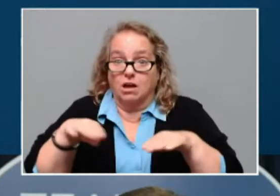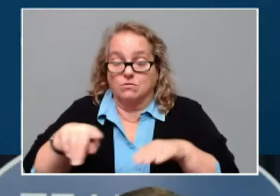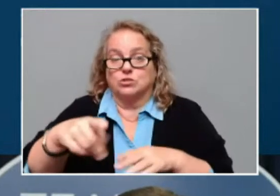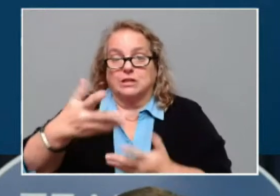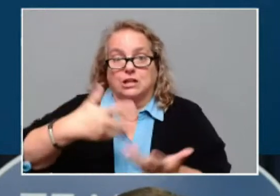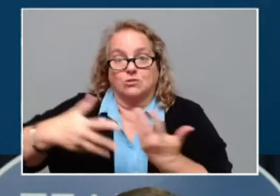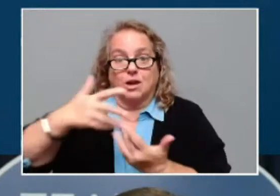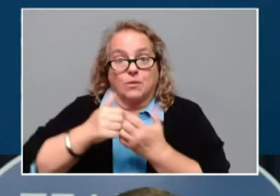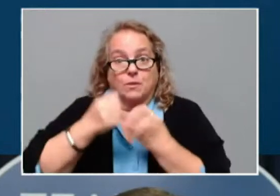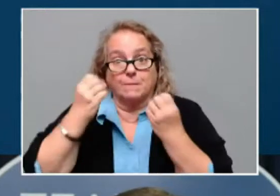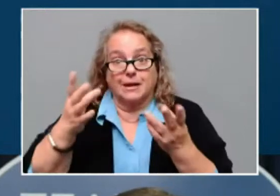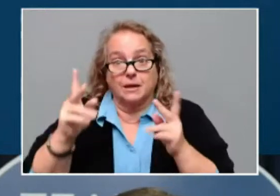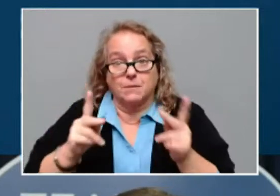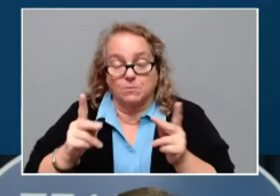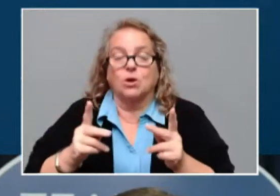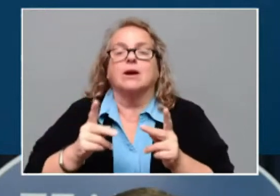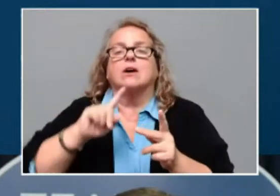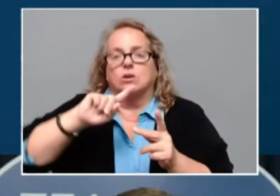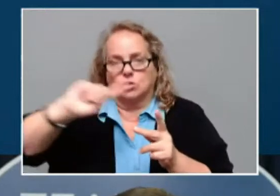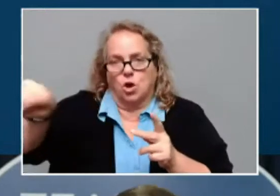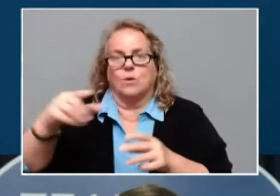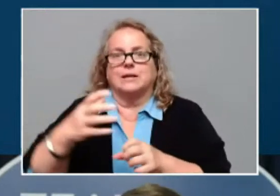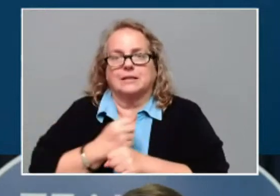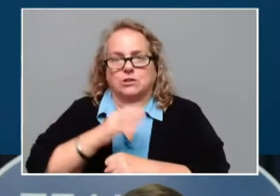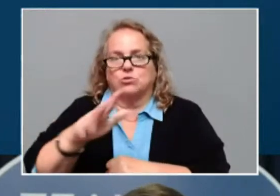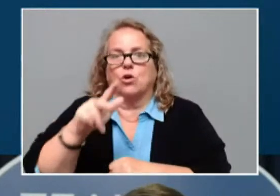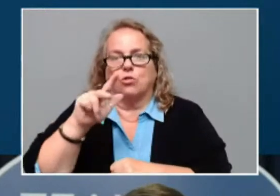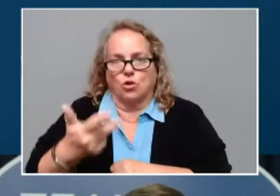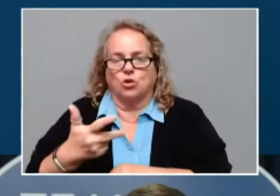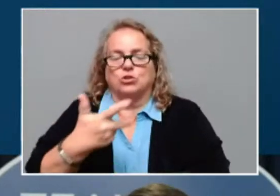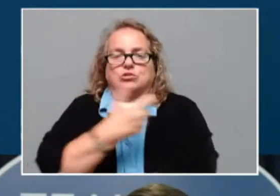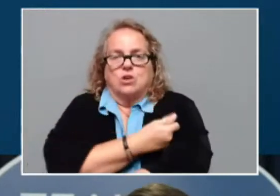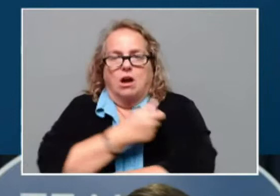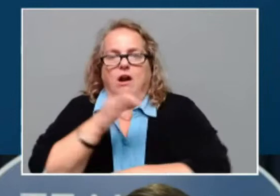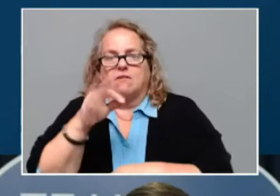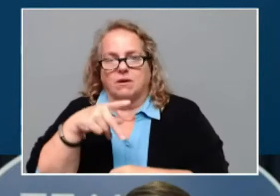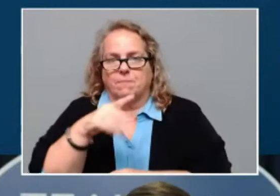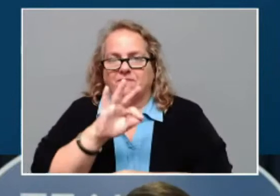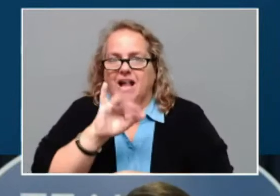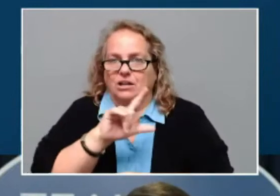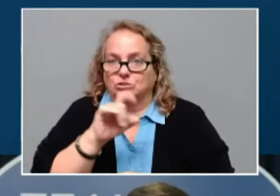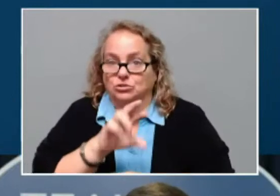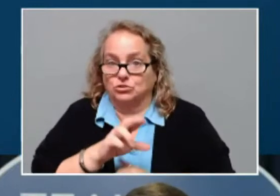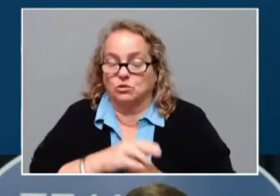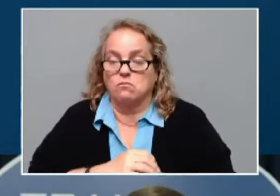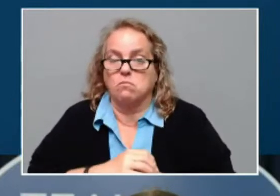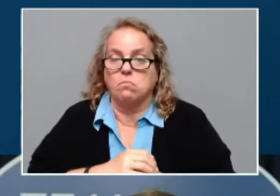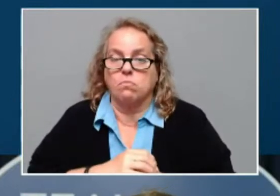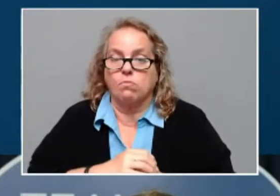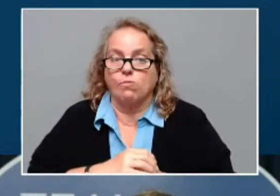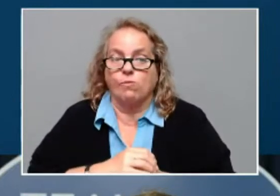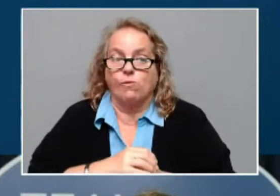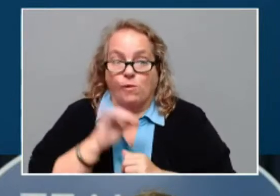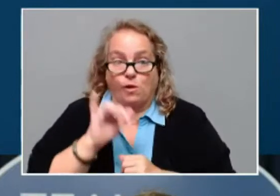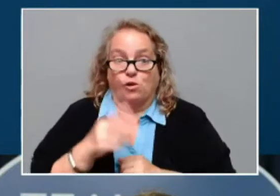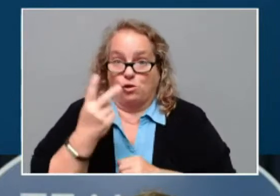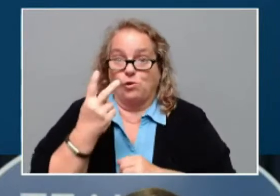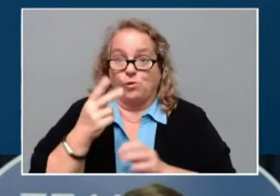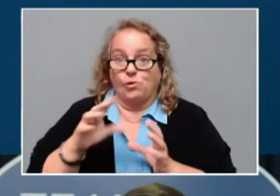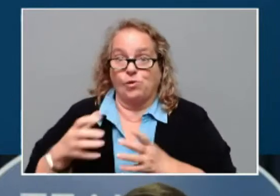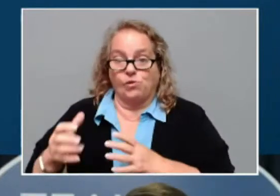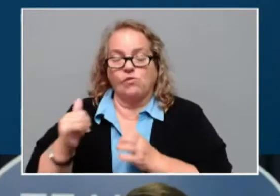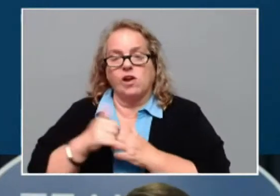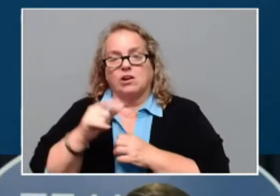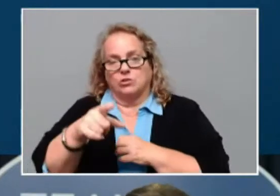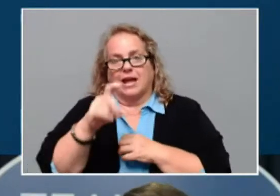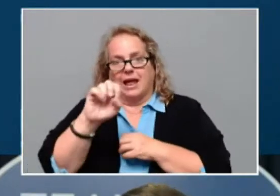get your third shot of Pfizer. I have an uncle who qualifies in 2 categories that are eligible. He's